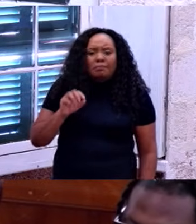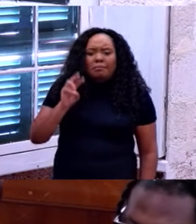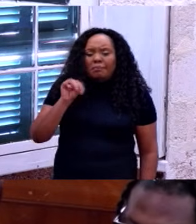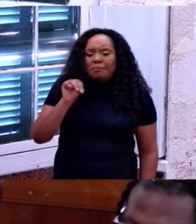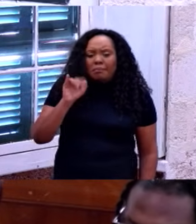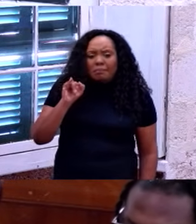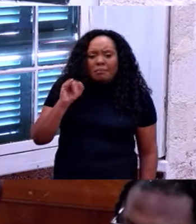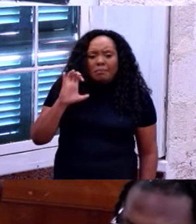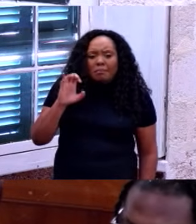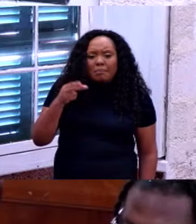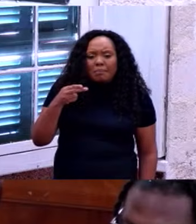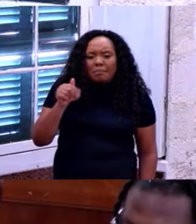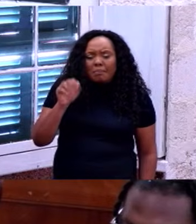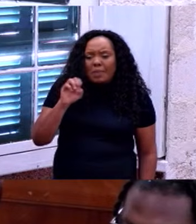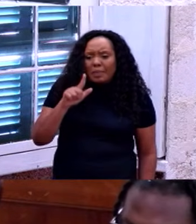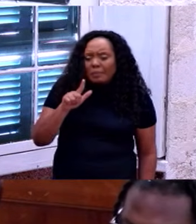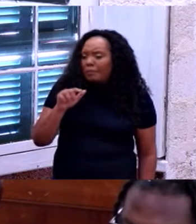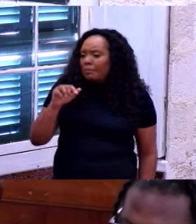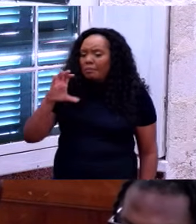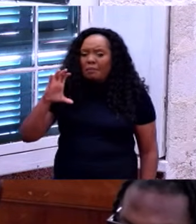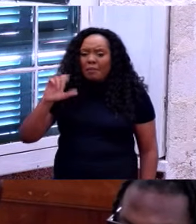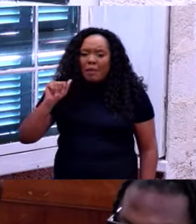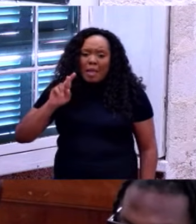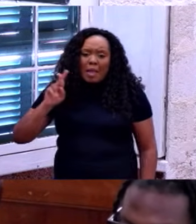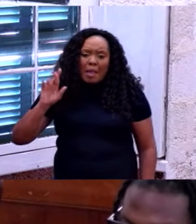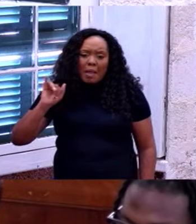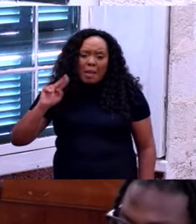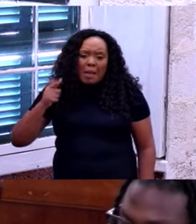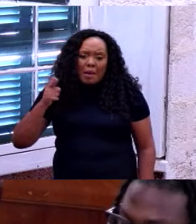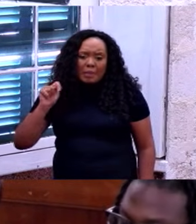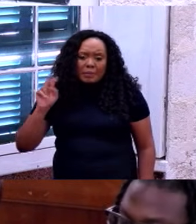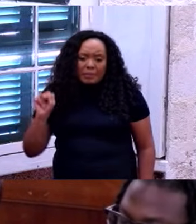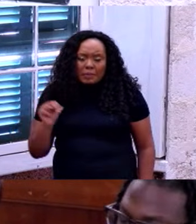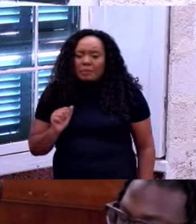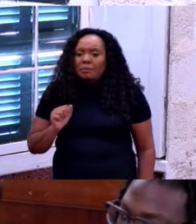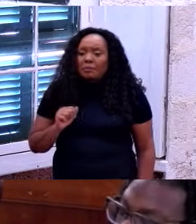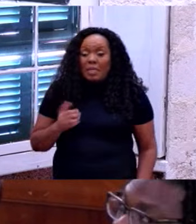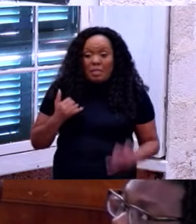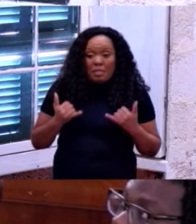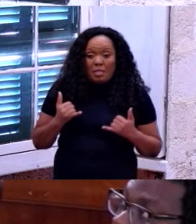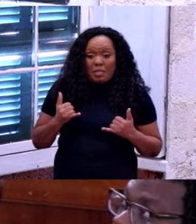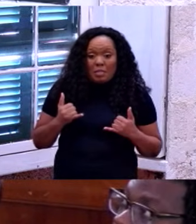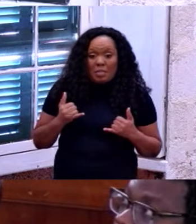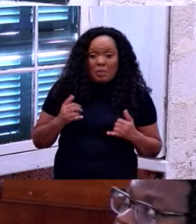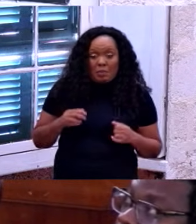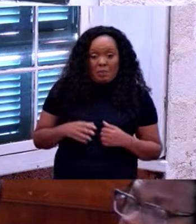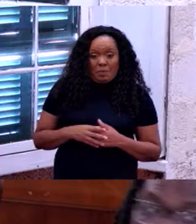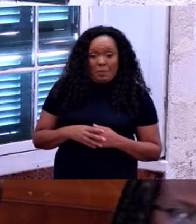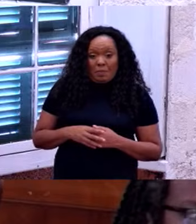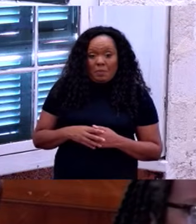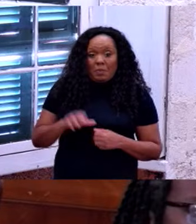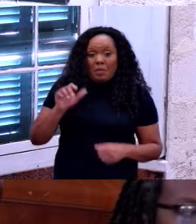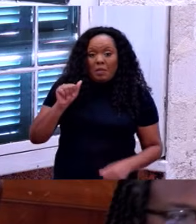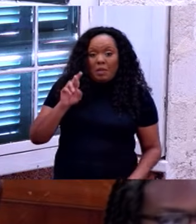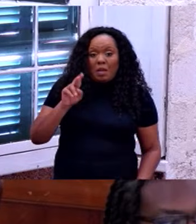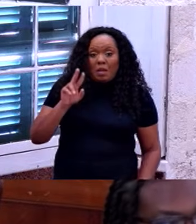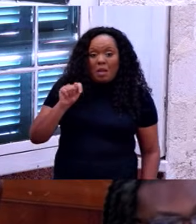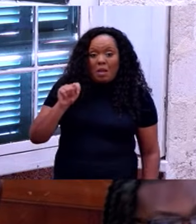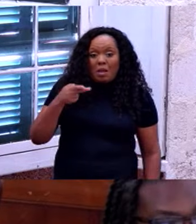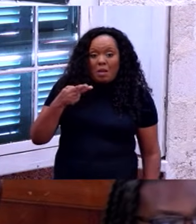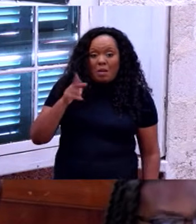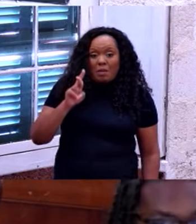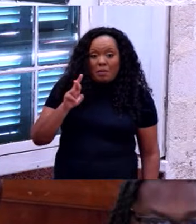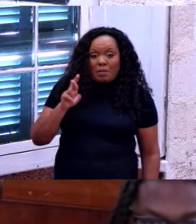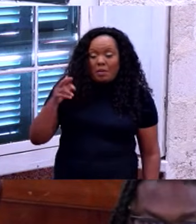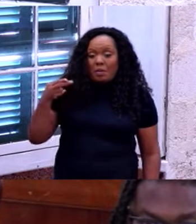been less than impartial or independent in the discharge of their business. And I know, Madam President, you were looking at me, and I saw many times when you were, as a